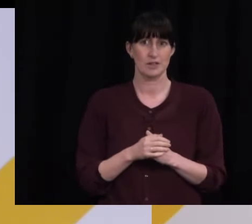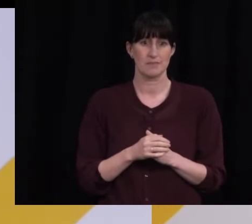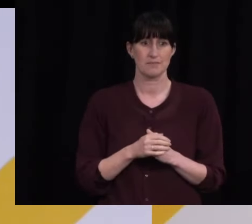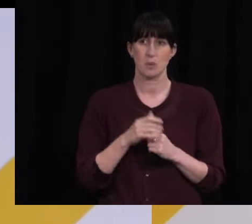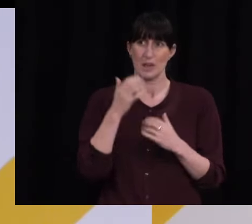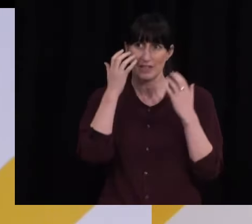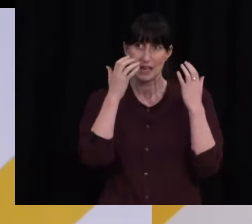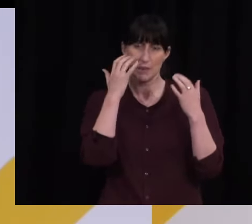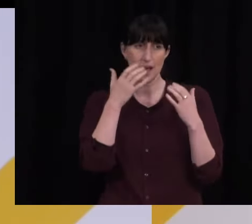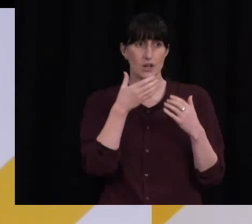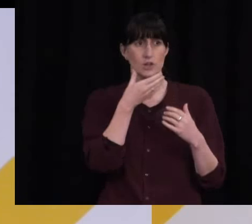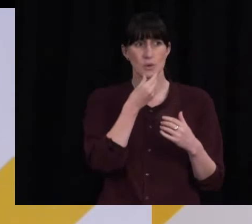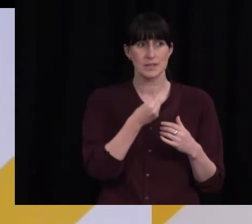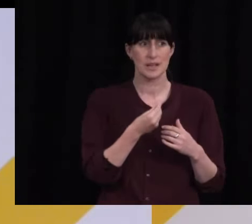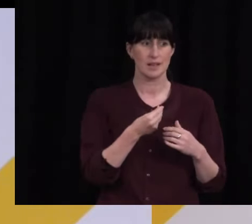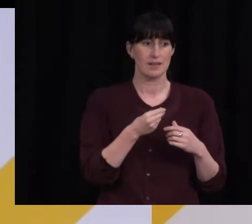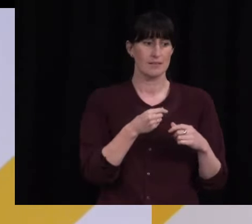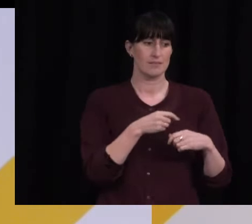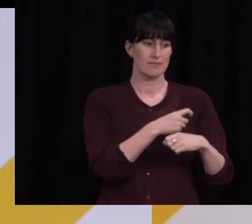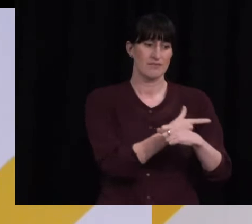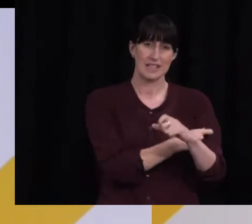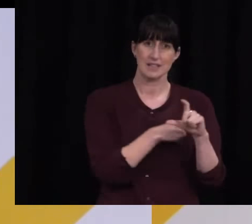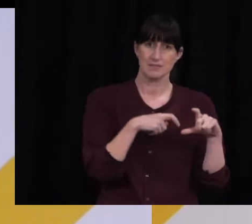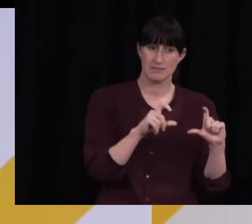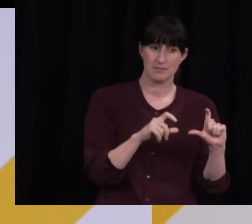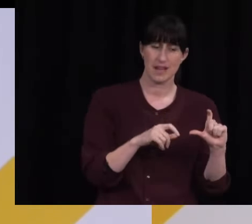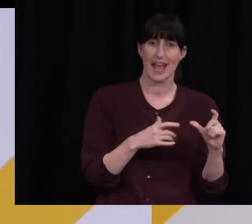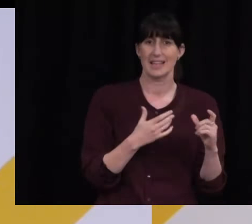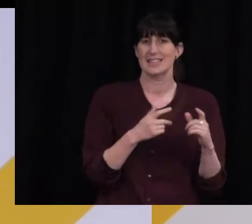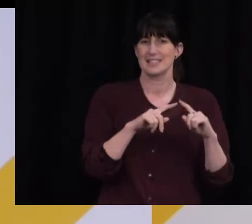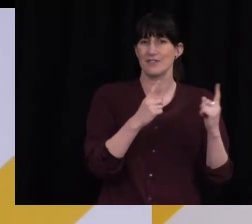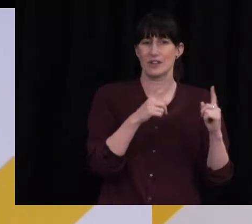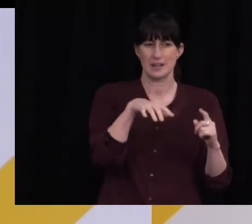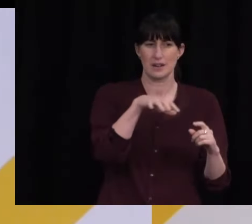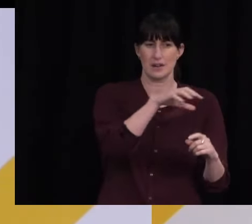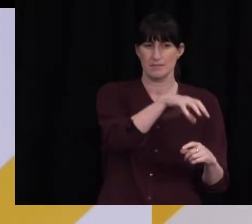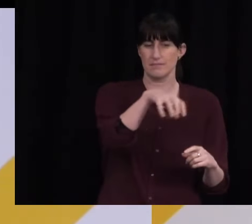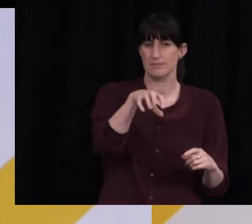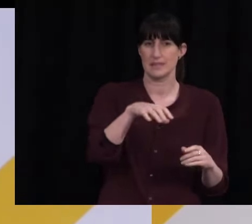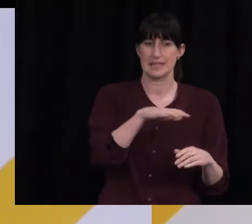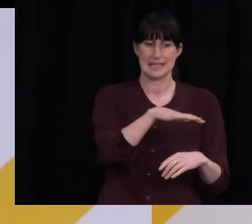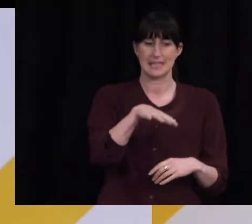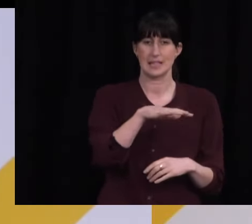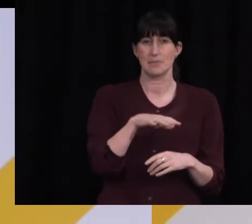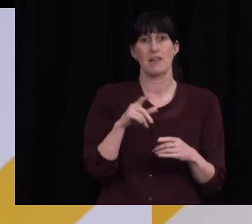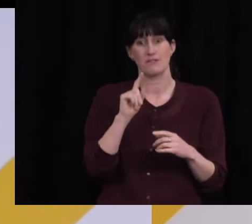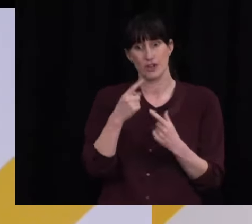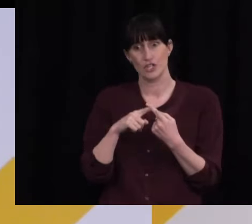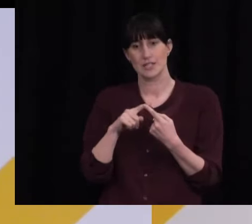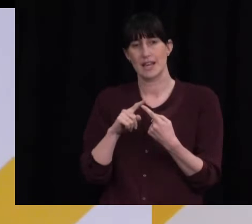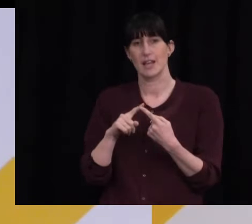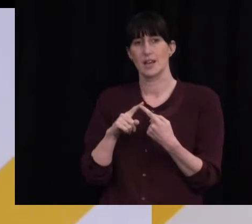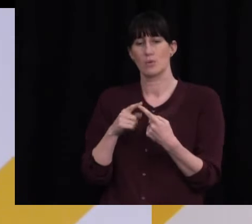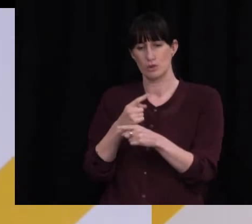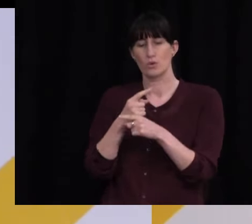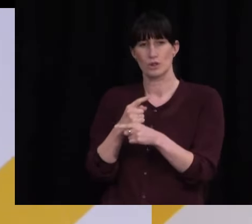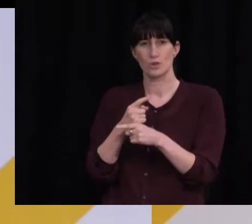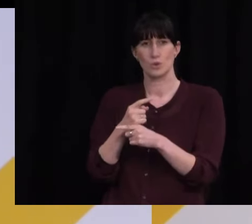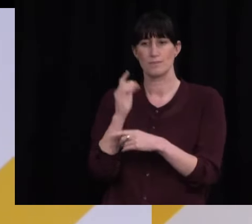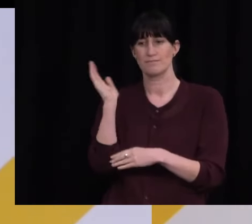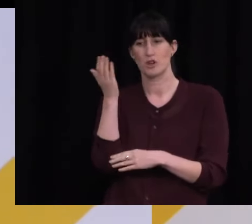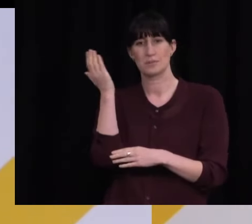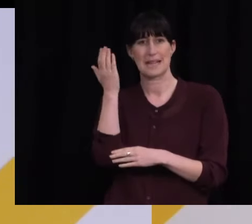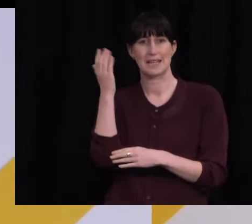well. But we want to hear from those business operators because they really sit at the fore. I am going to finish up down the back, Claire, and then Thomas, you're still being my